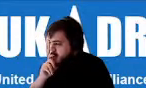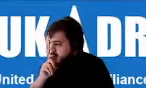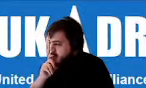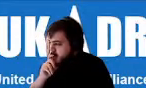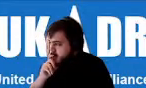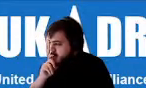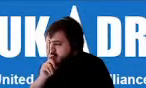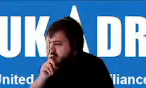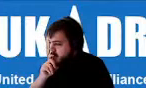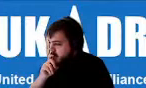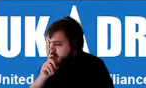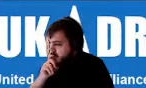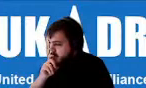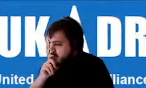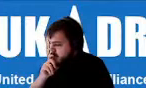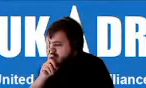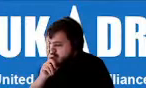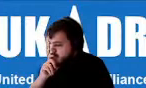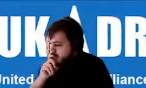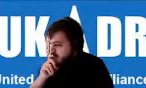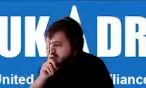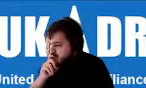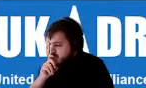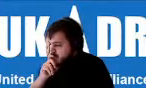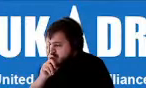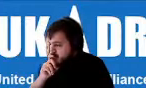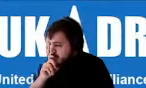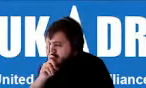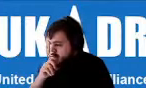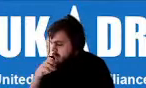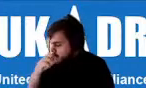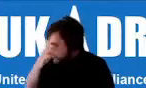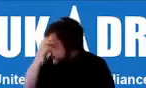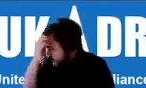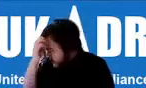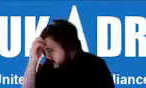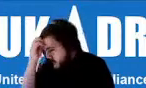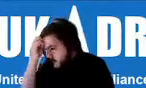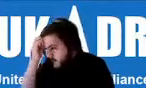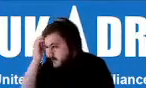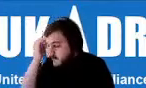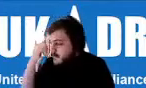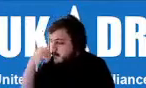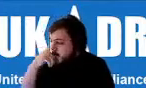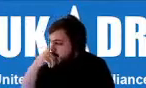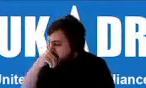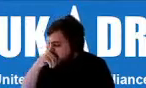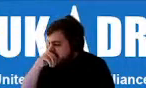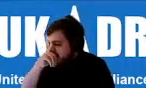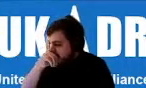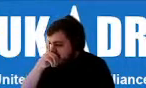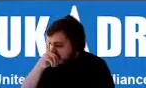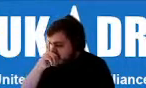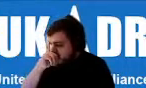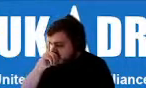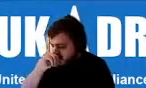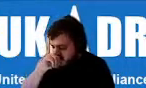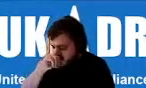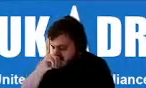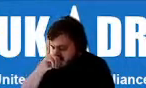than they were. You save between 10 and 20% on the costs of a building if you don't build it to